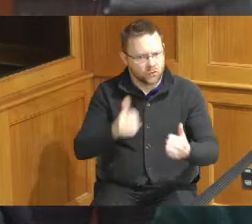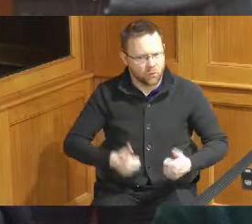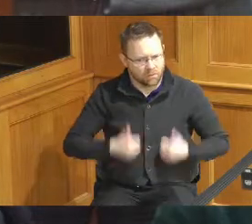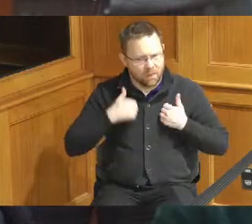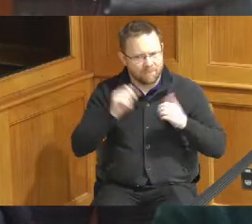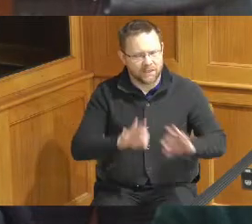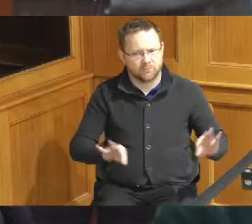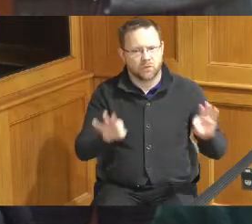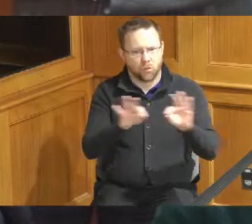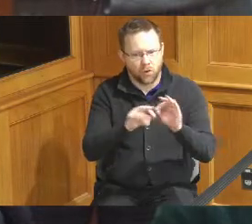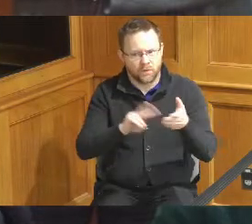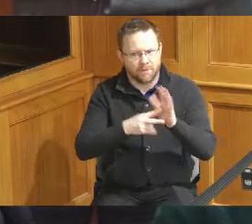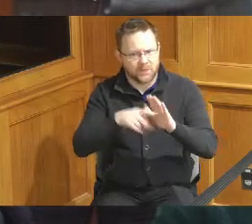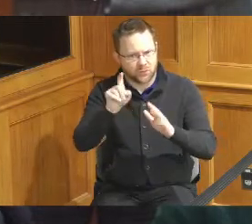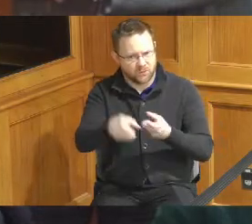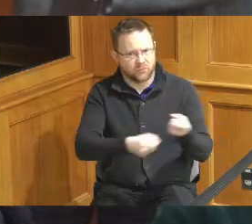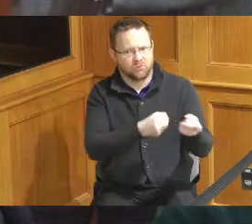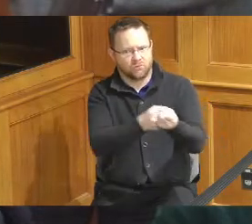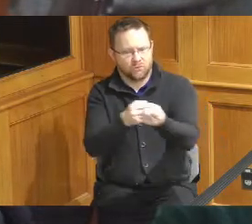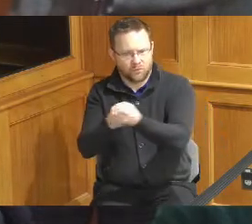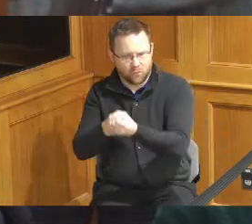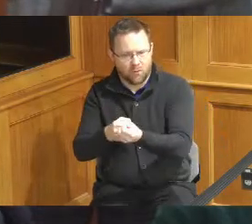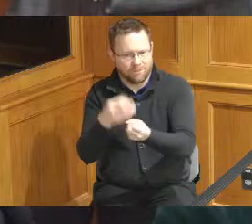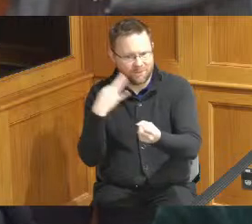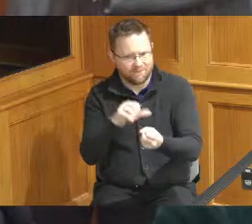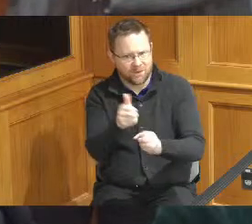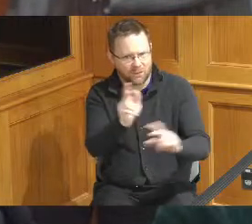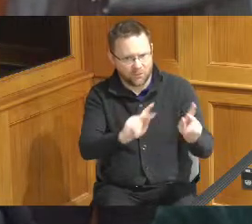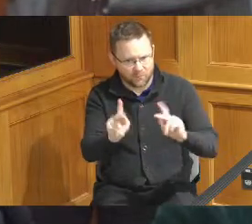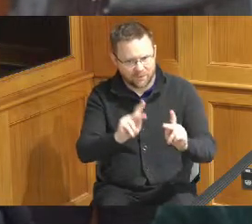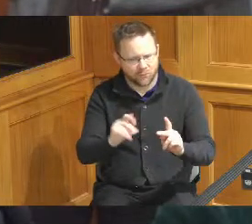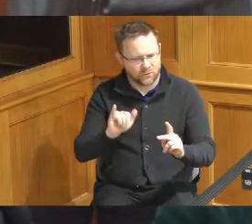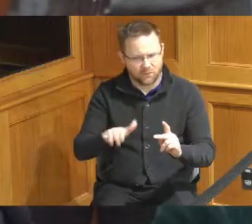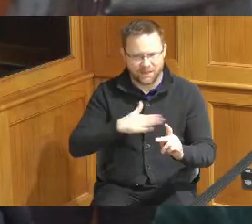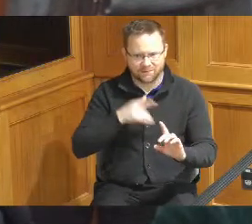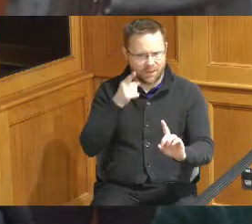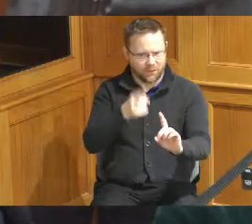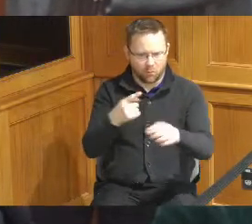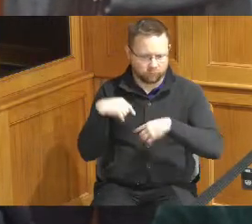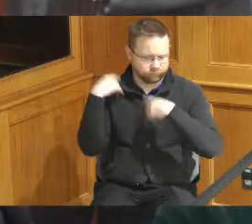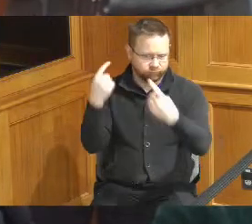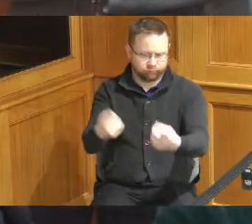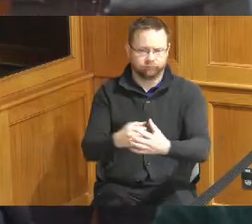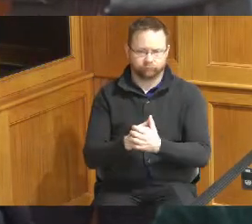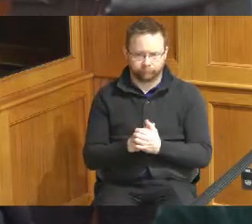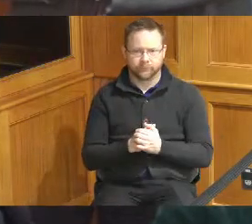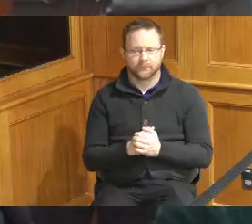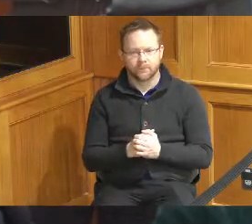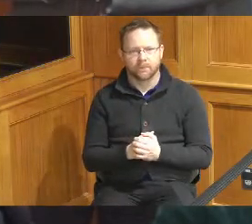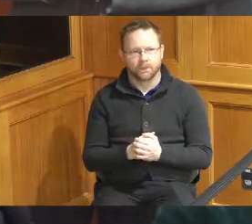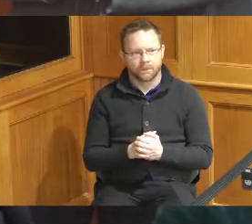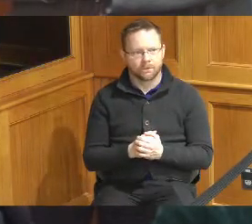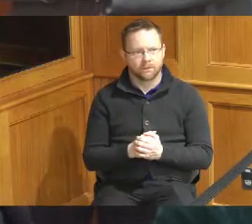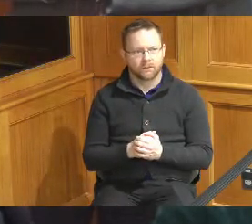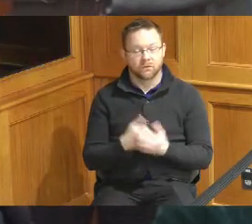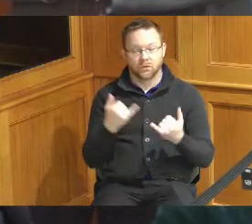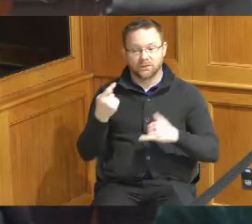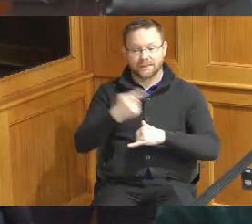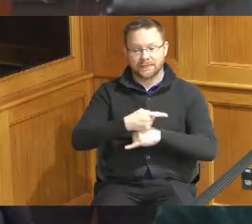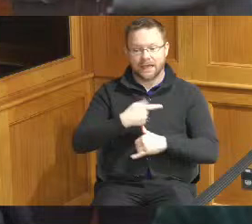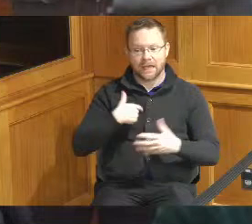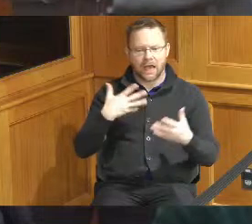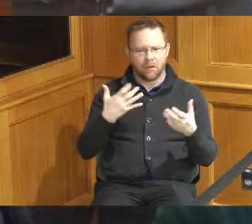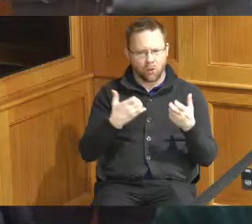what I've always wanted to do. But more importantly, I like to talk about today or